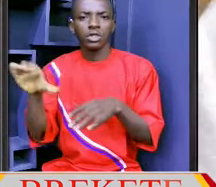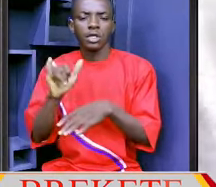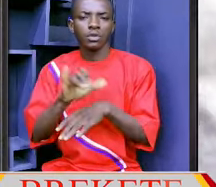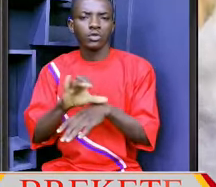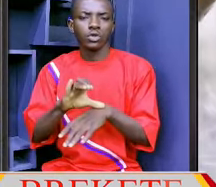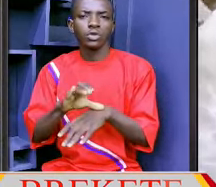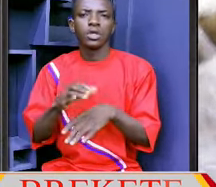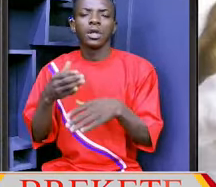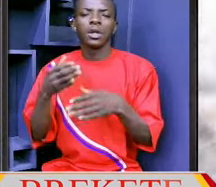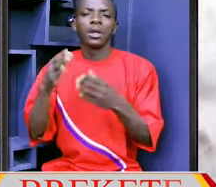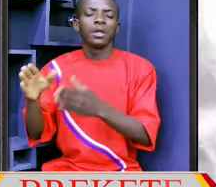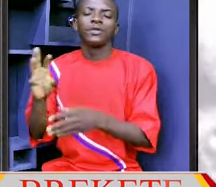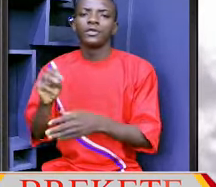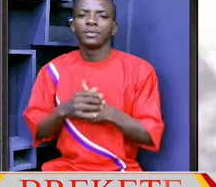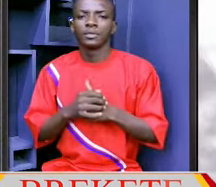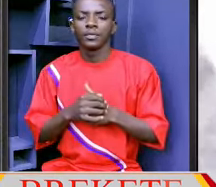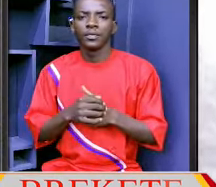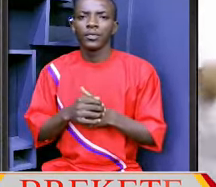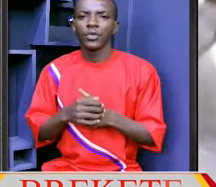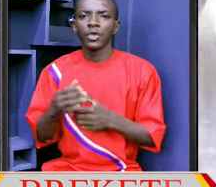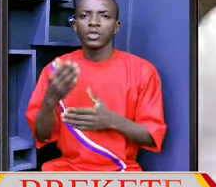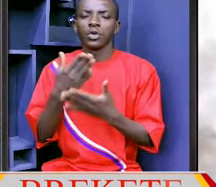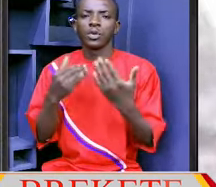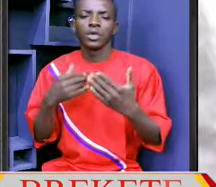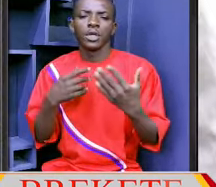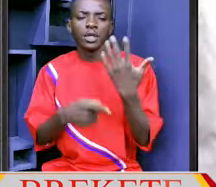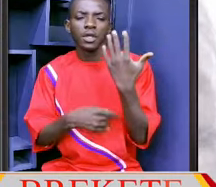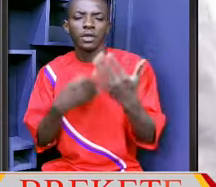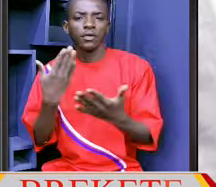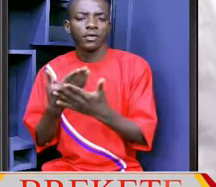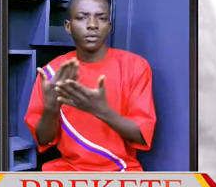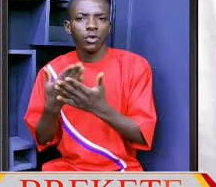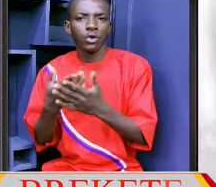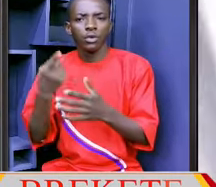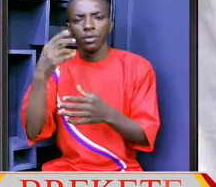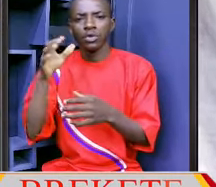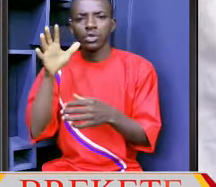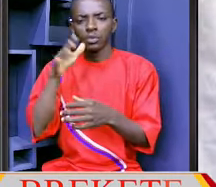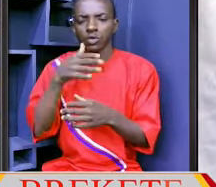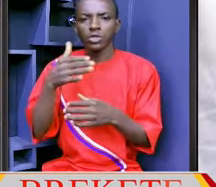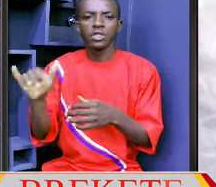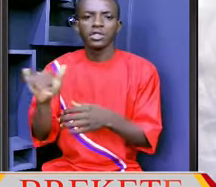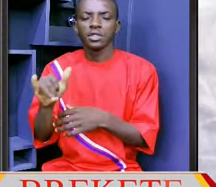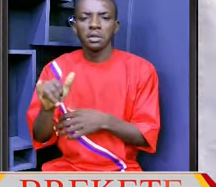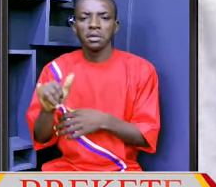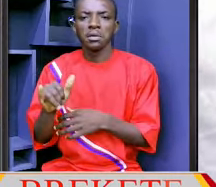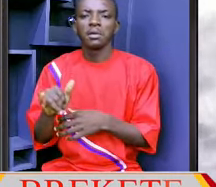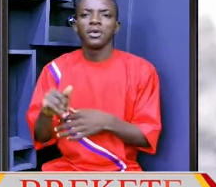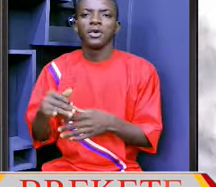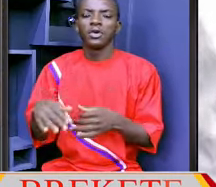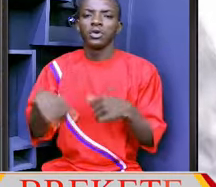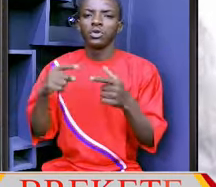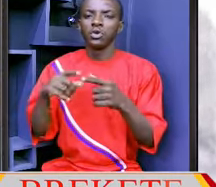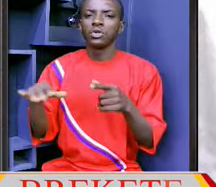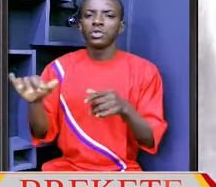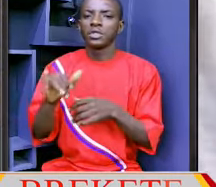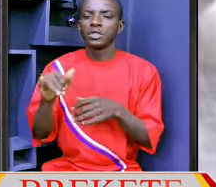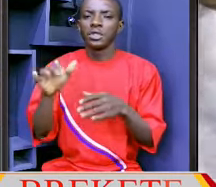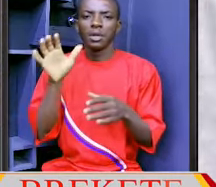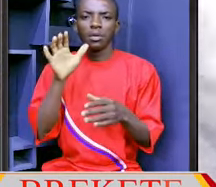they go. Oh, no. Leave them. Person, they thief money because now Muslim like you, when they go the same